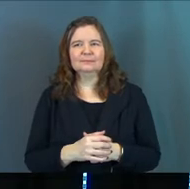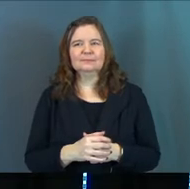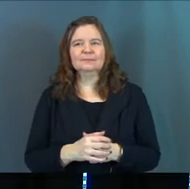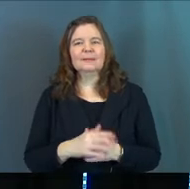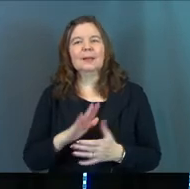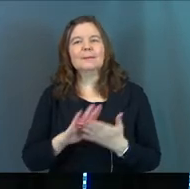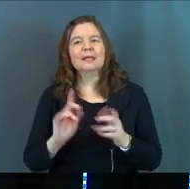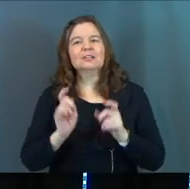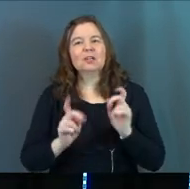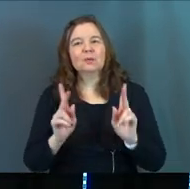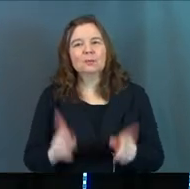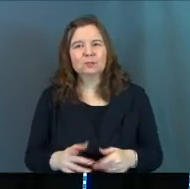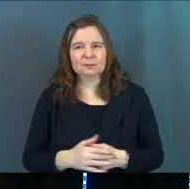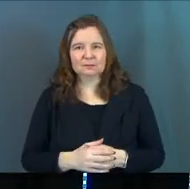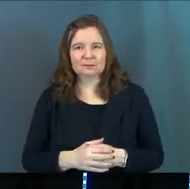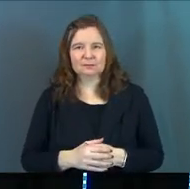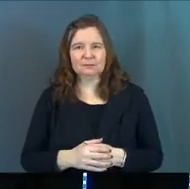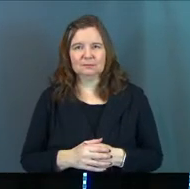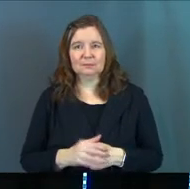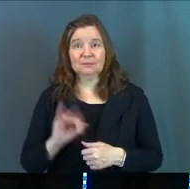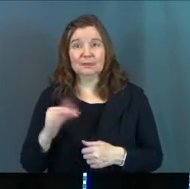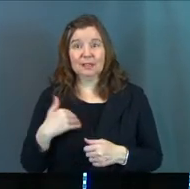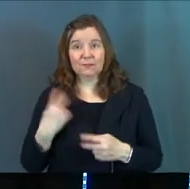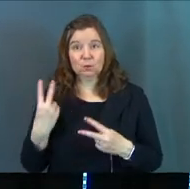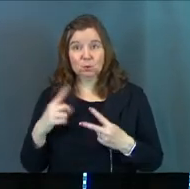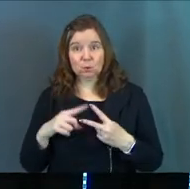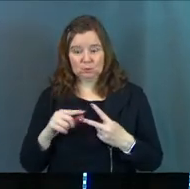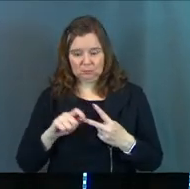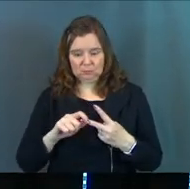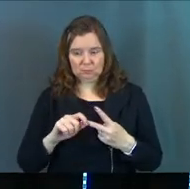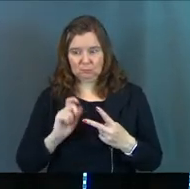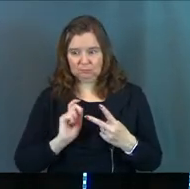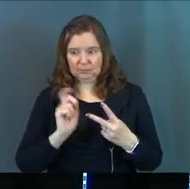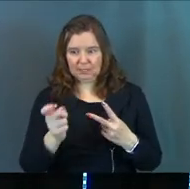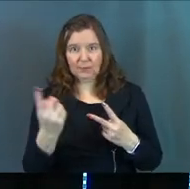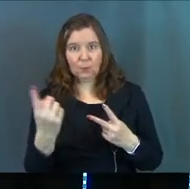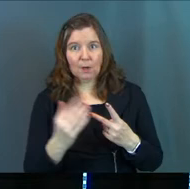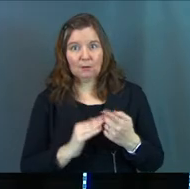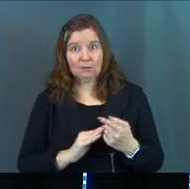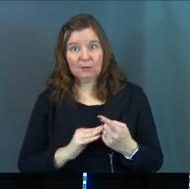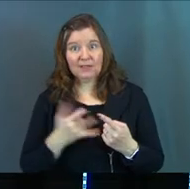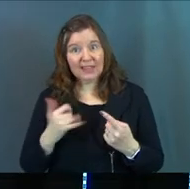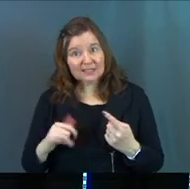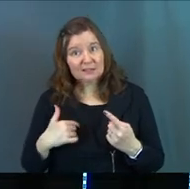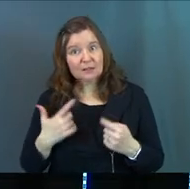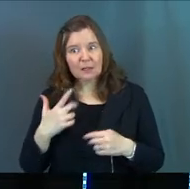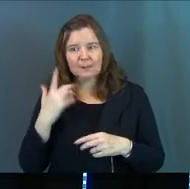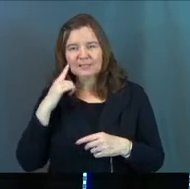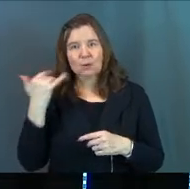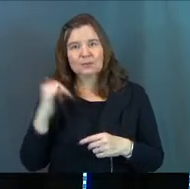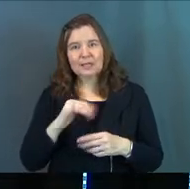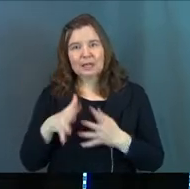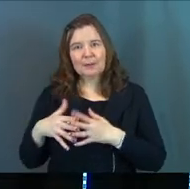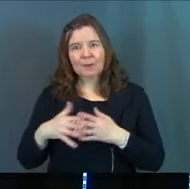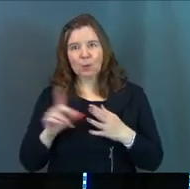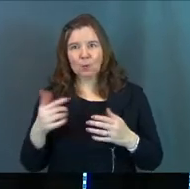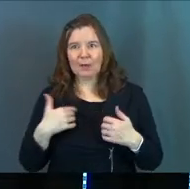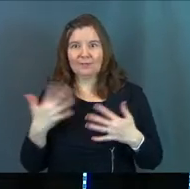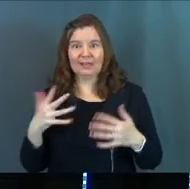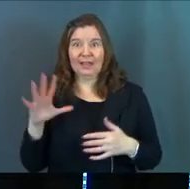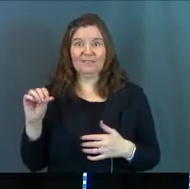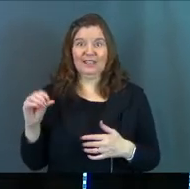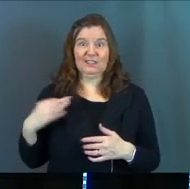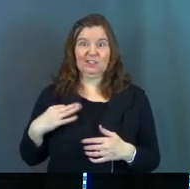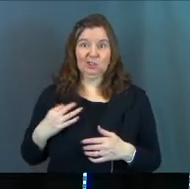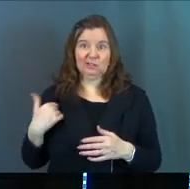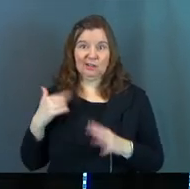Just be a generous person. But even that, like to give one of those shirts away, it's a stretch, right? Like it sounds silly in America where we've got like